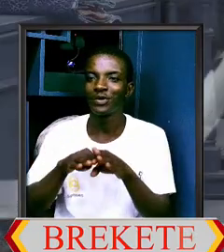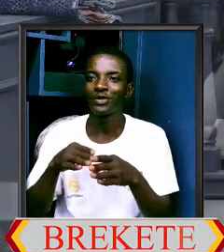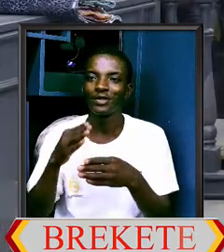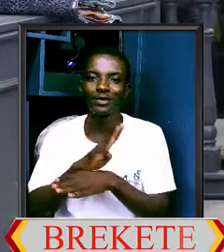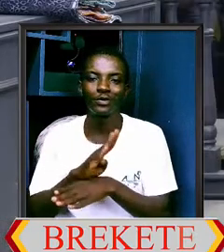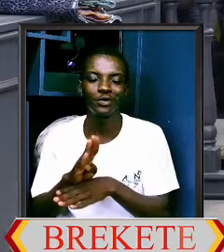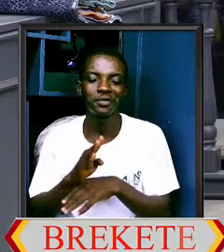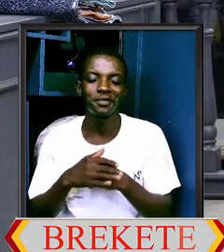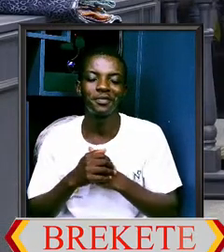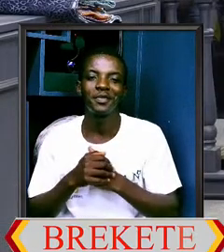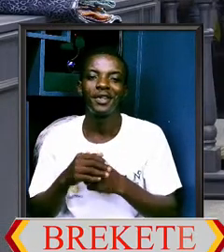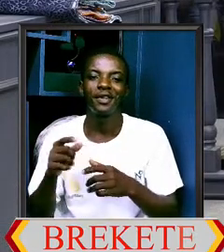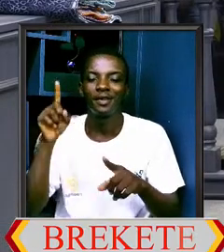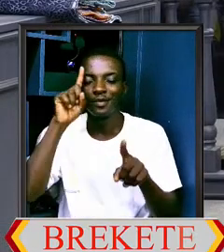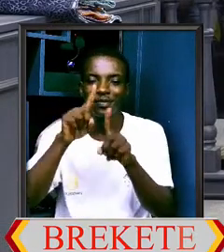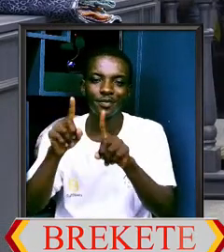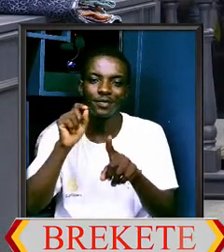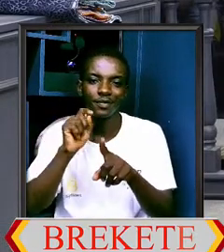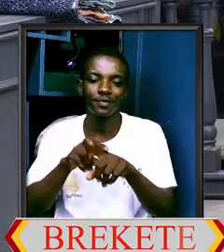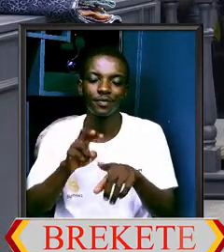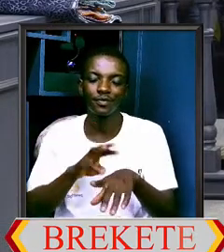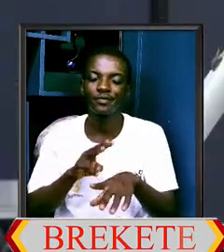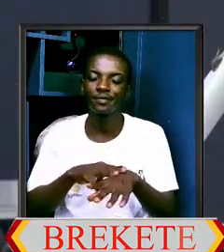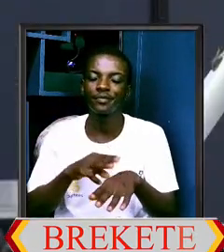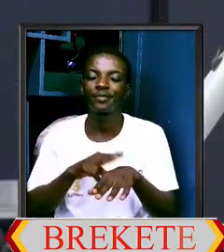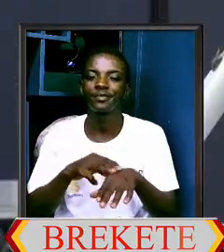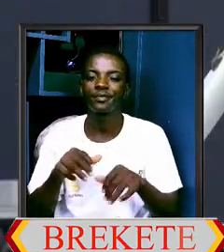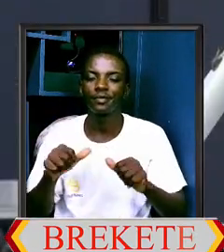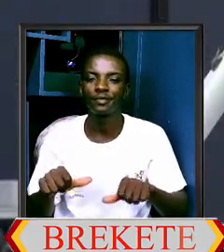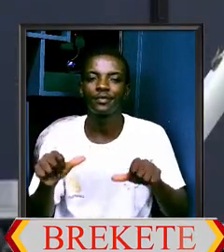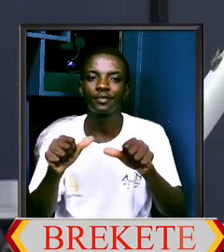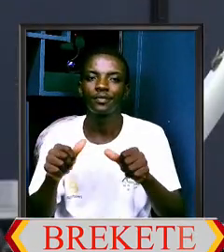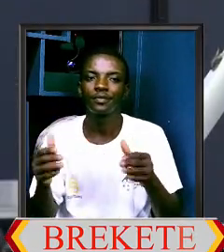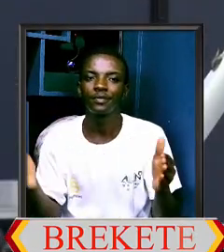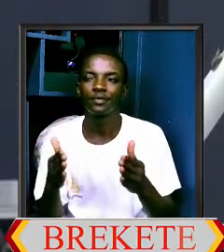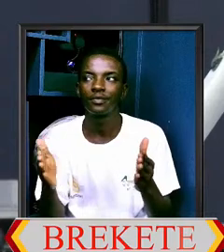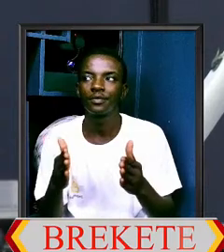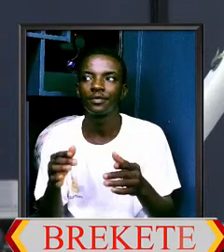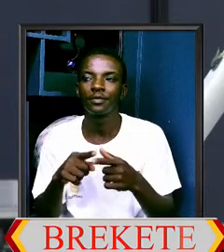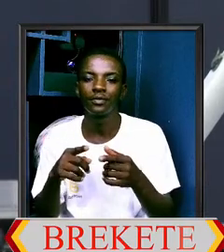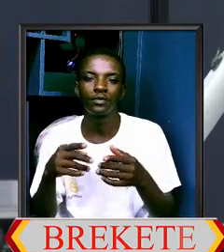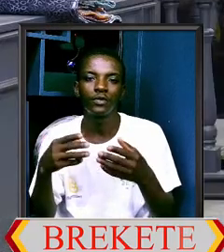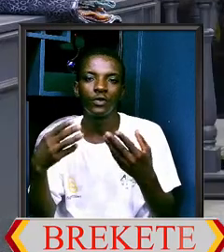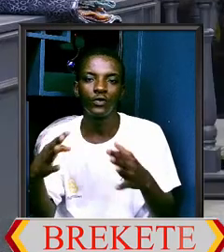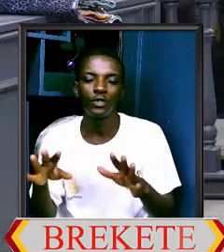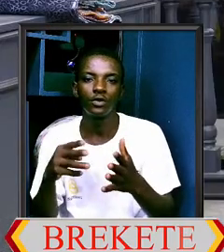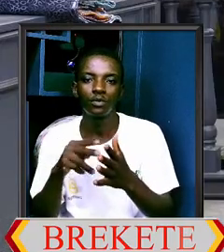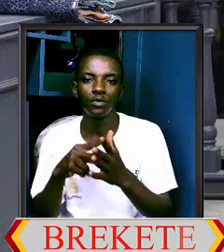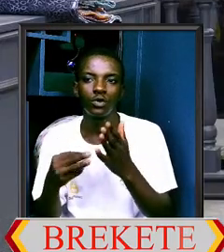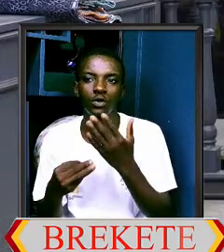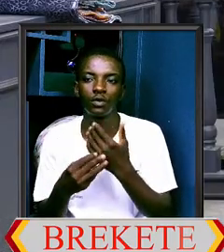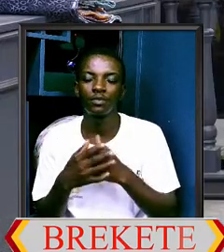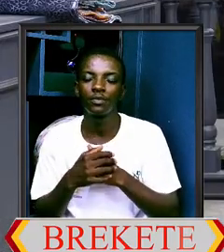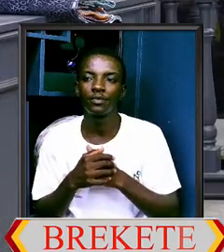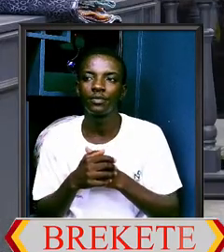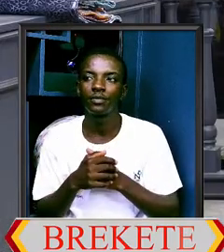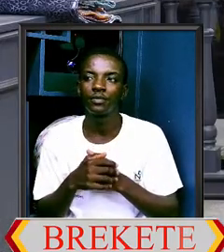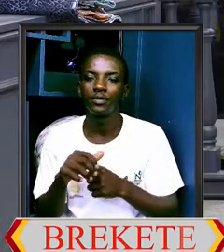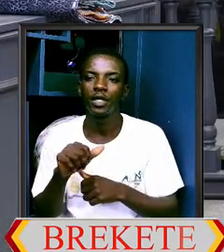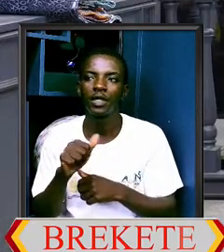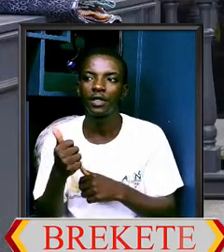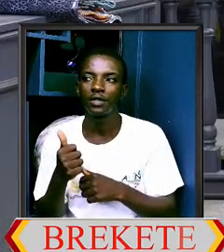My brothers, my sisters, if I looked at an assistant time, don't they give us signal? Signal to do to signal, make we pack, come out for studio. Can we quickly,